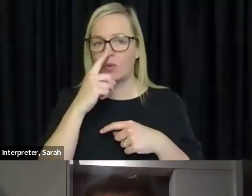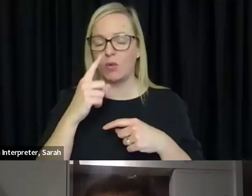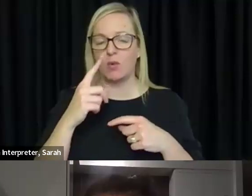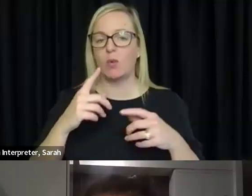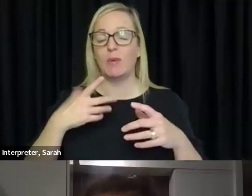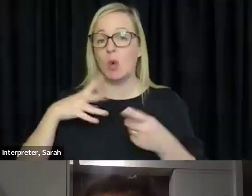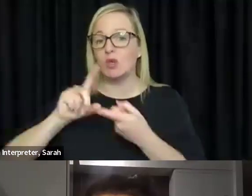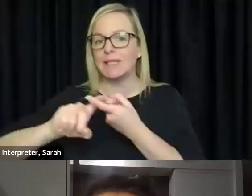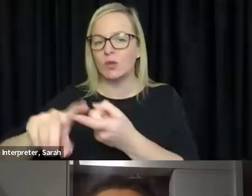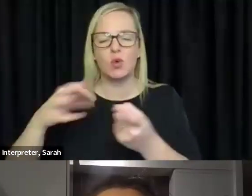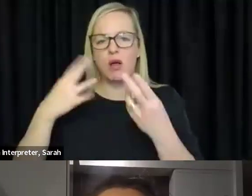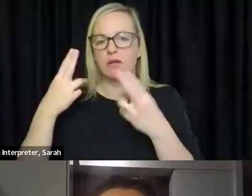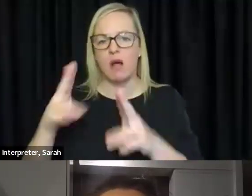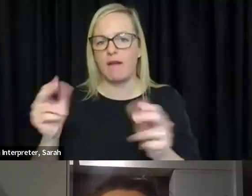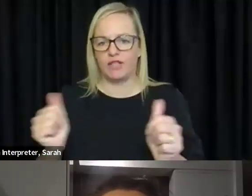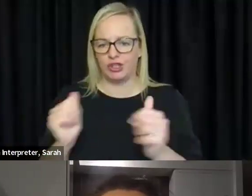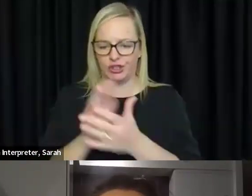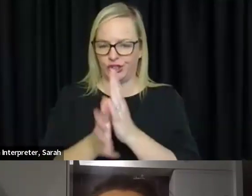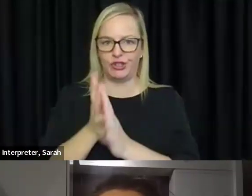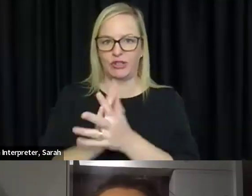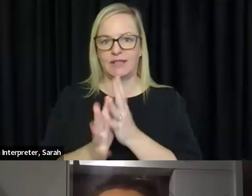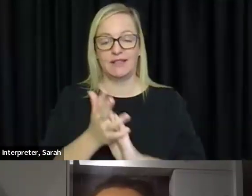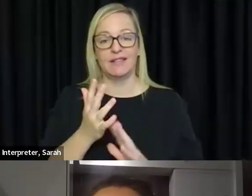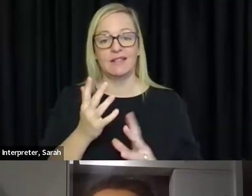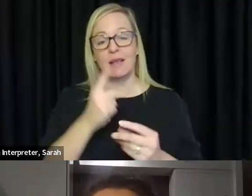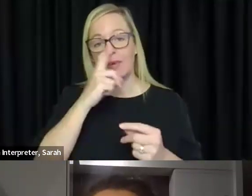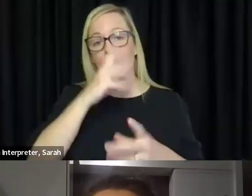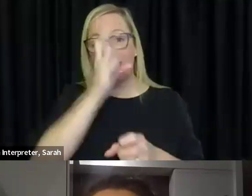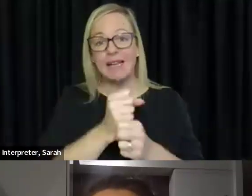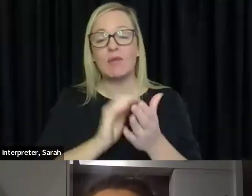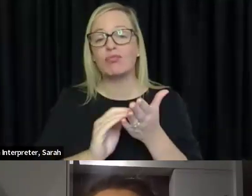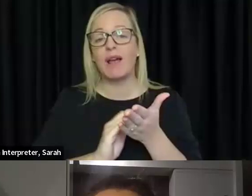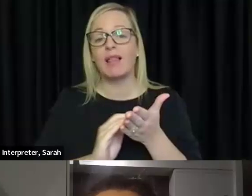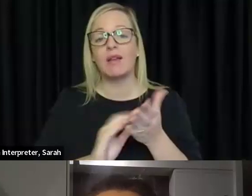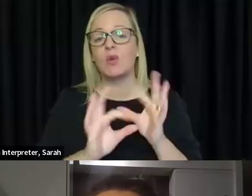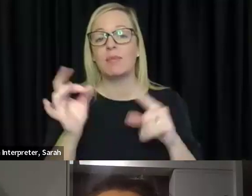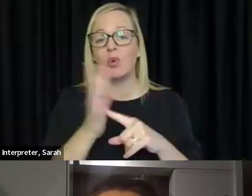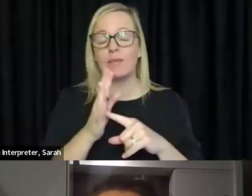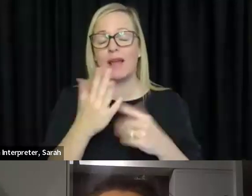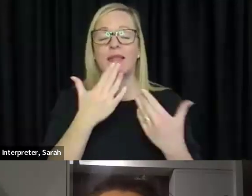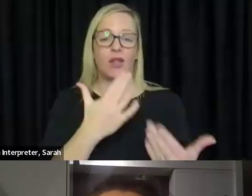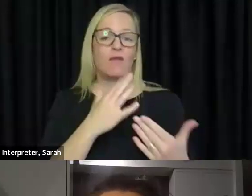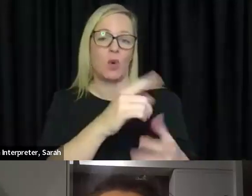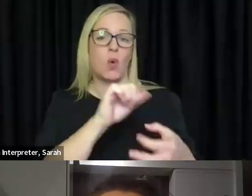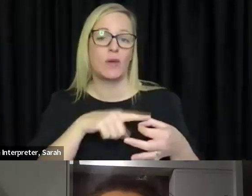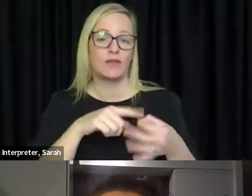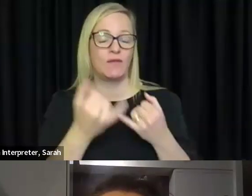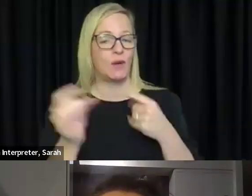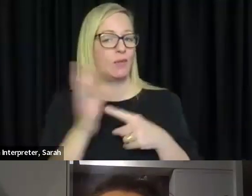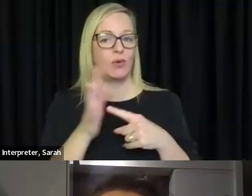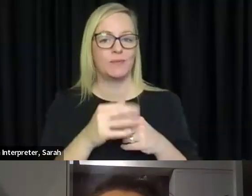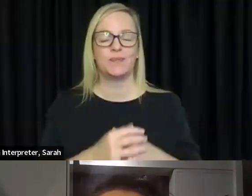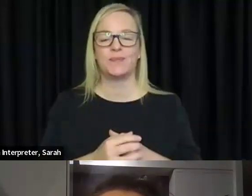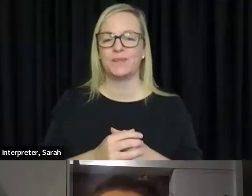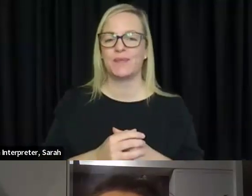like the common misconception is today. So thank you so much for that question. Ezra